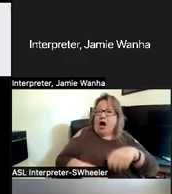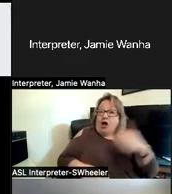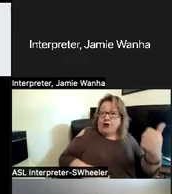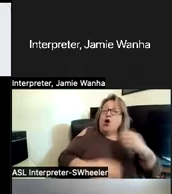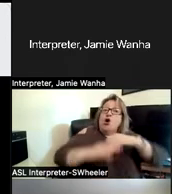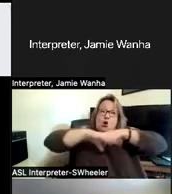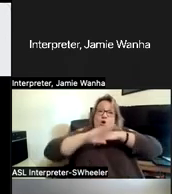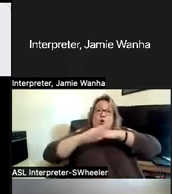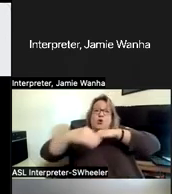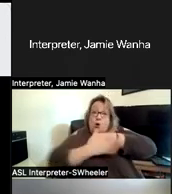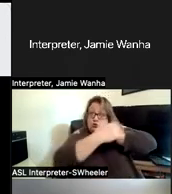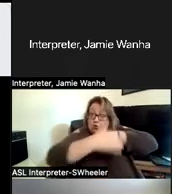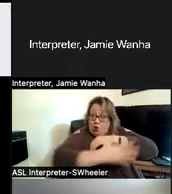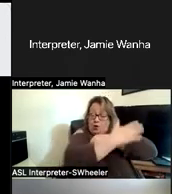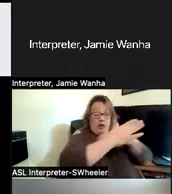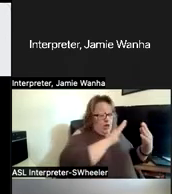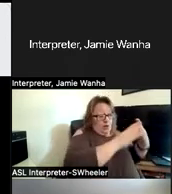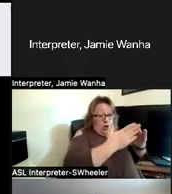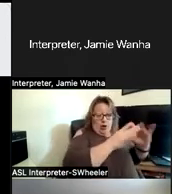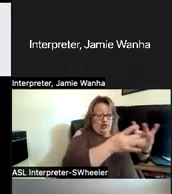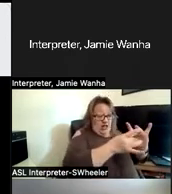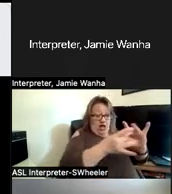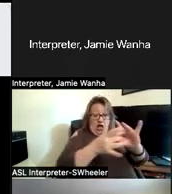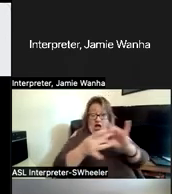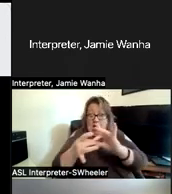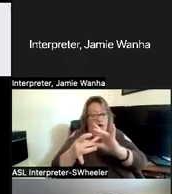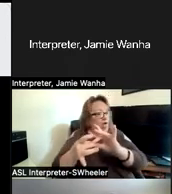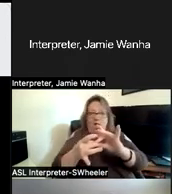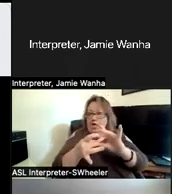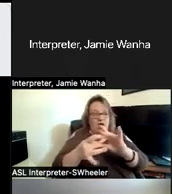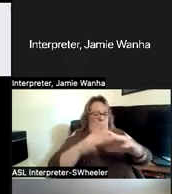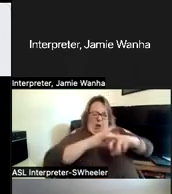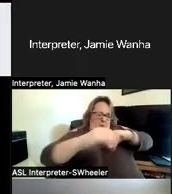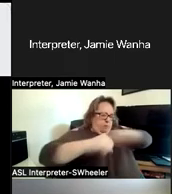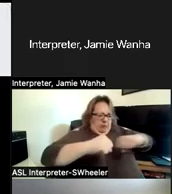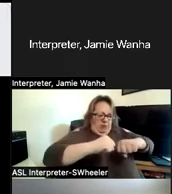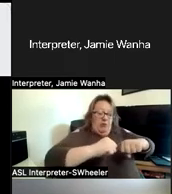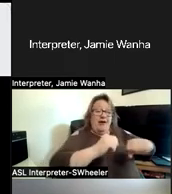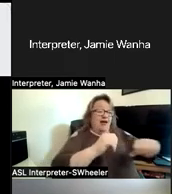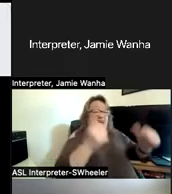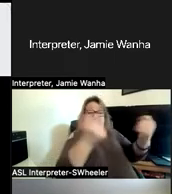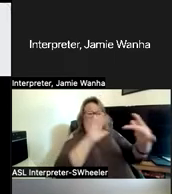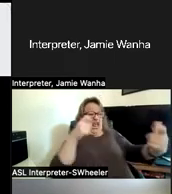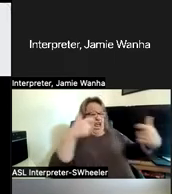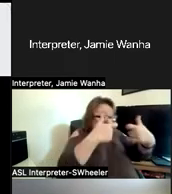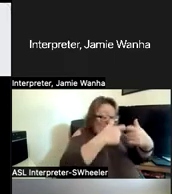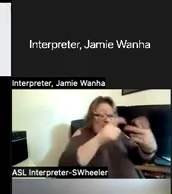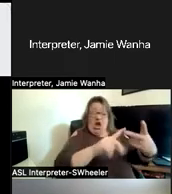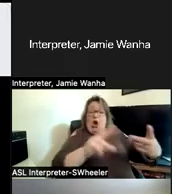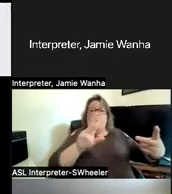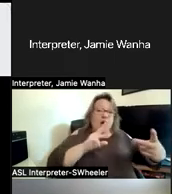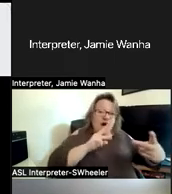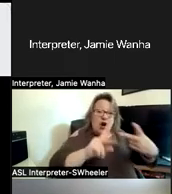be cut off from nearly all lifeline utility and infrastructure services, water,